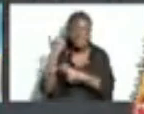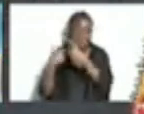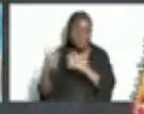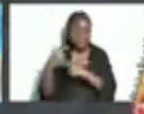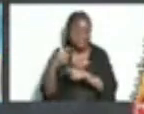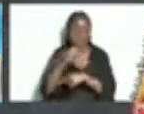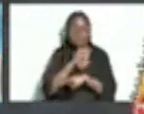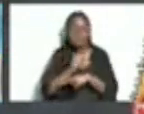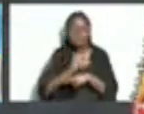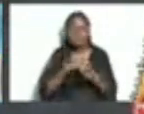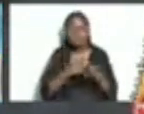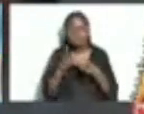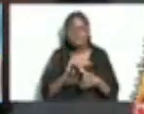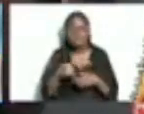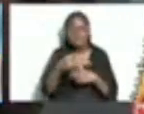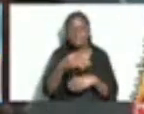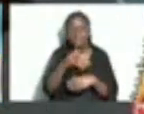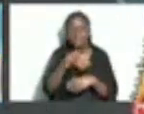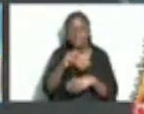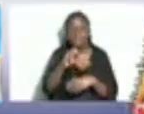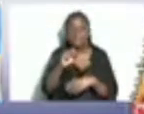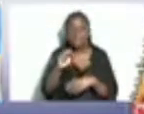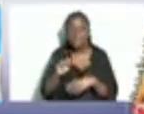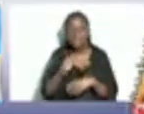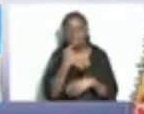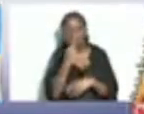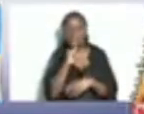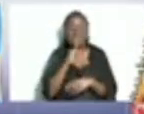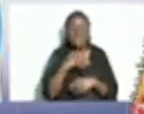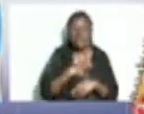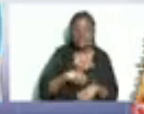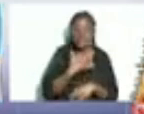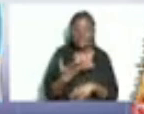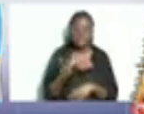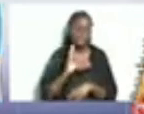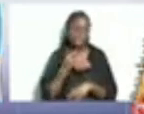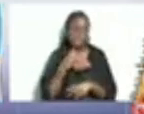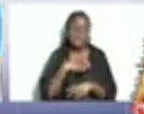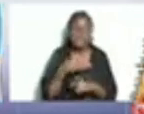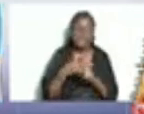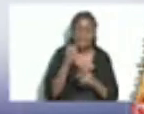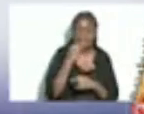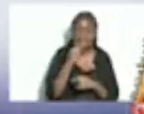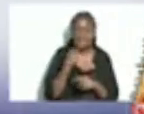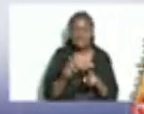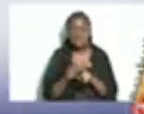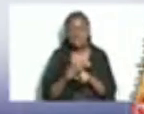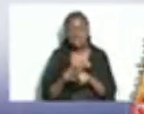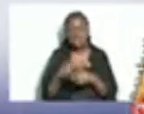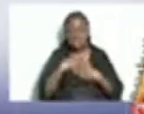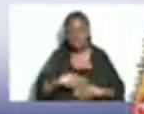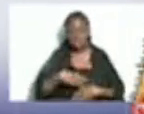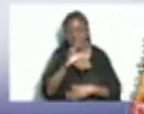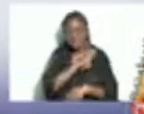Genesis presents to you Who Is Hungry? Things We Like to Eat. Boxing Day also seeing the Body of Christ Junkanoo Group first